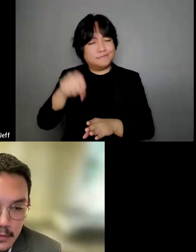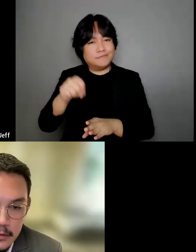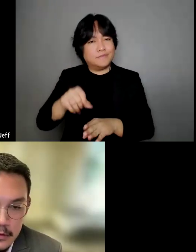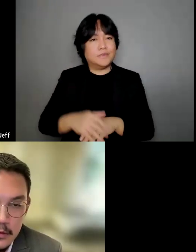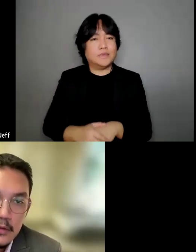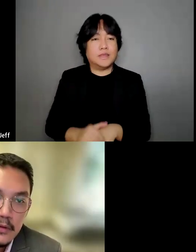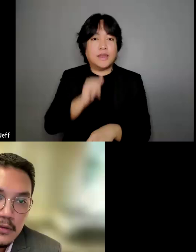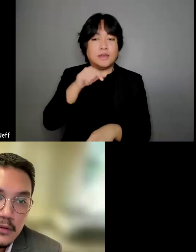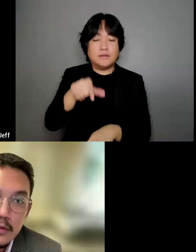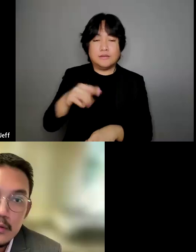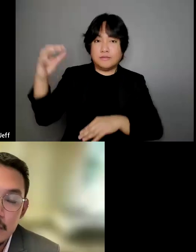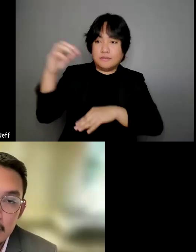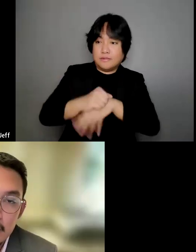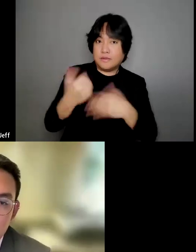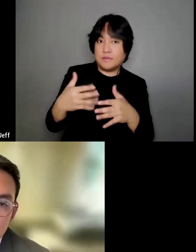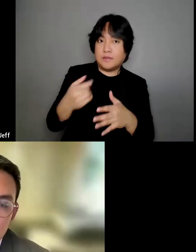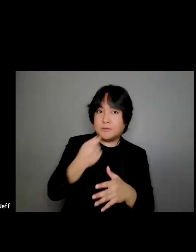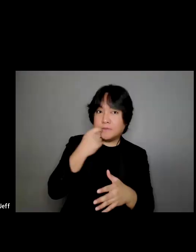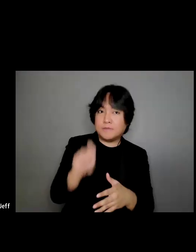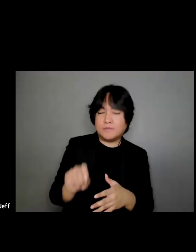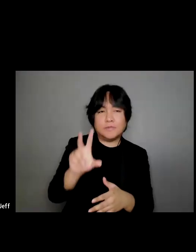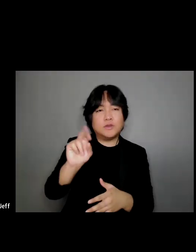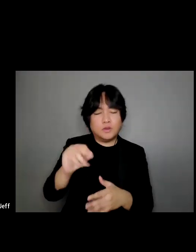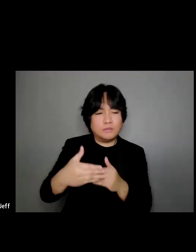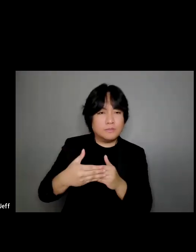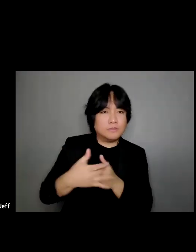end state. No, if an end state to